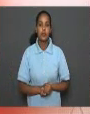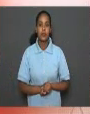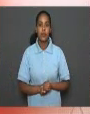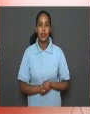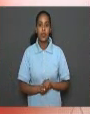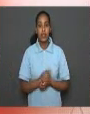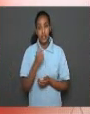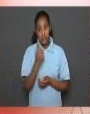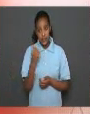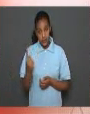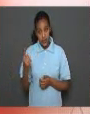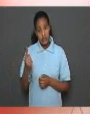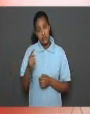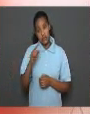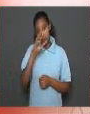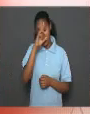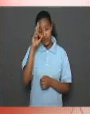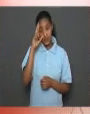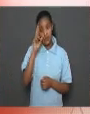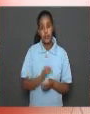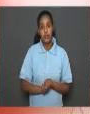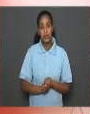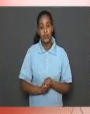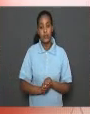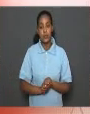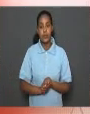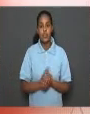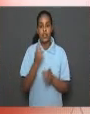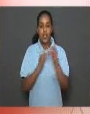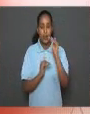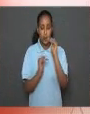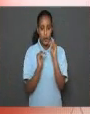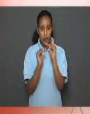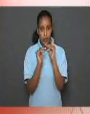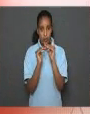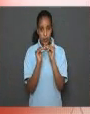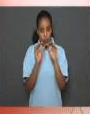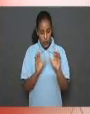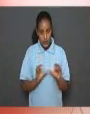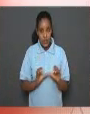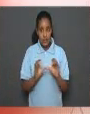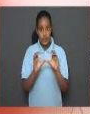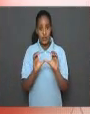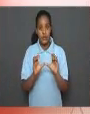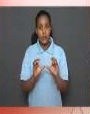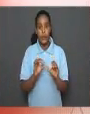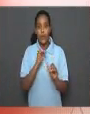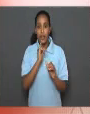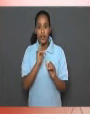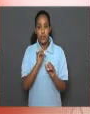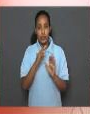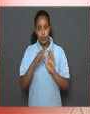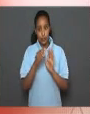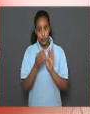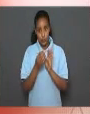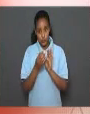In such cases, the equilibrium constant is